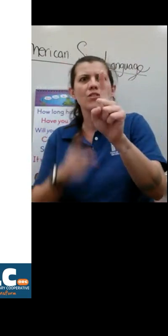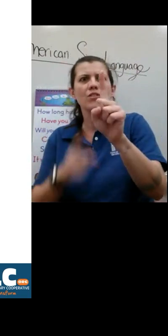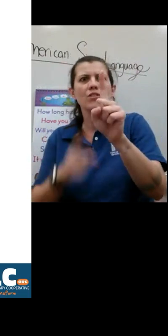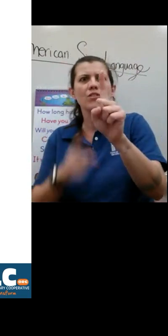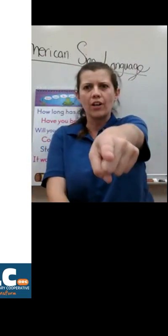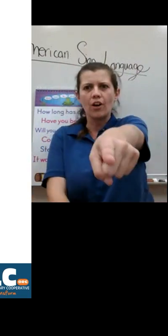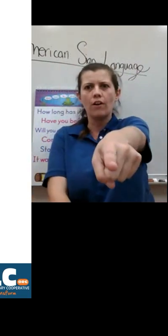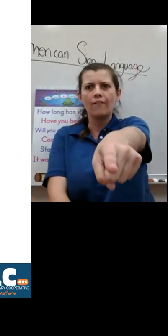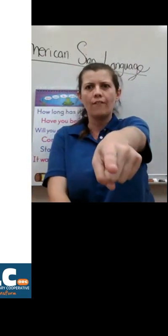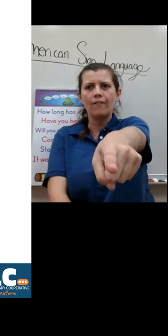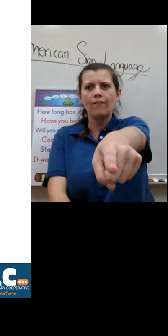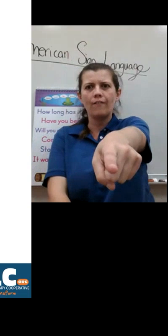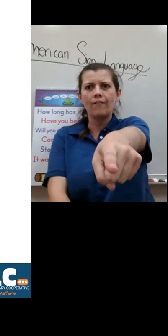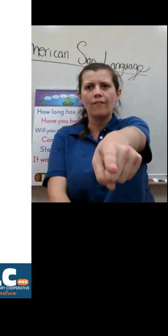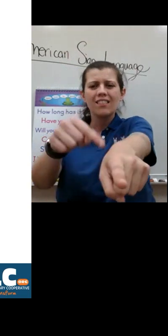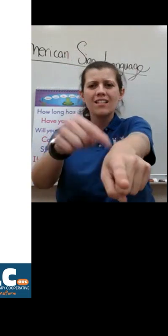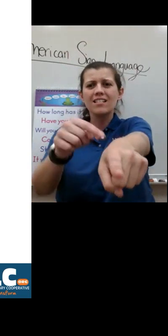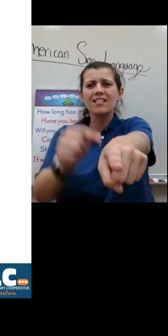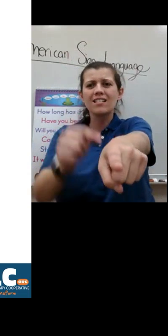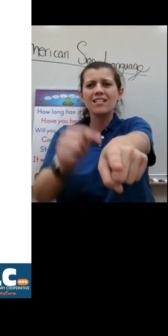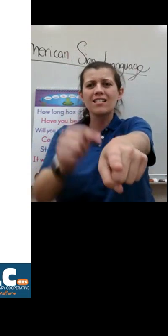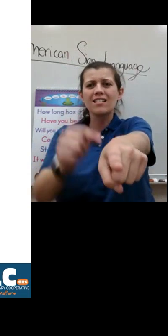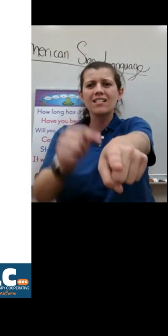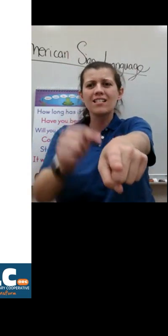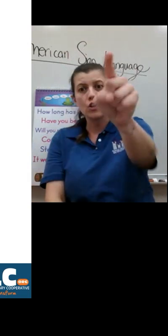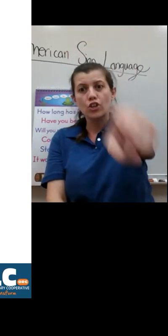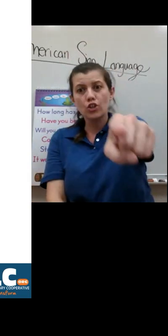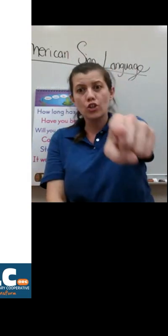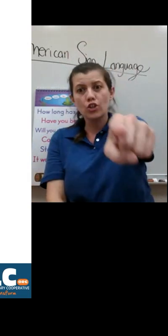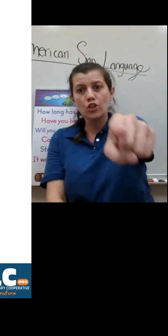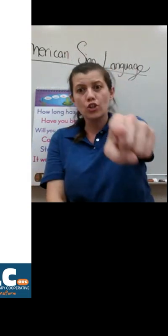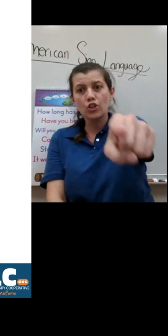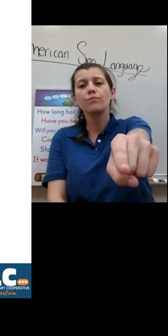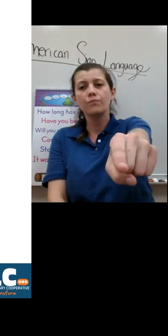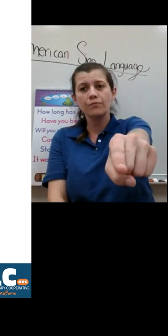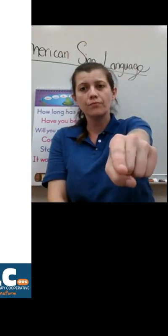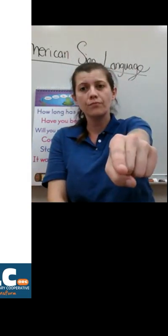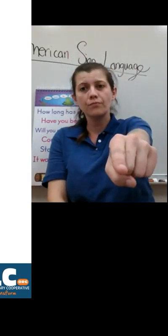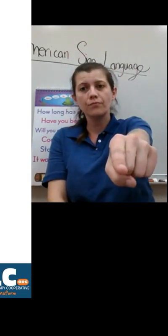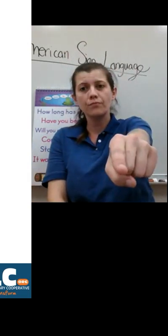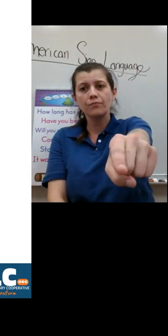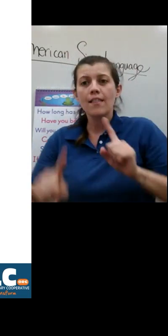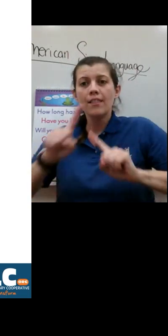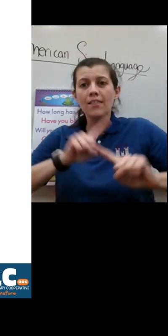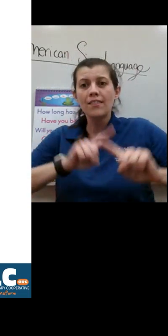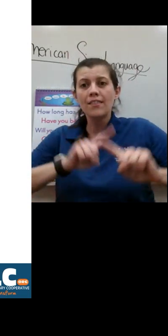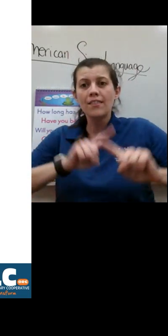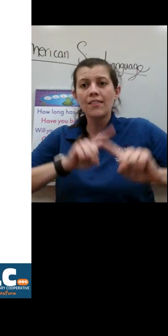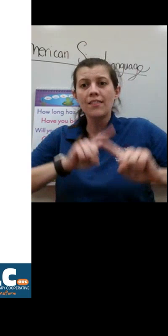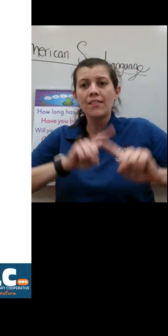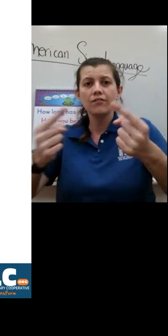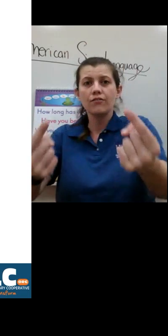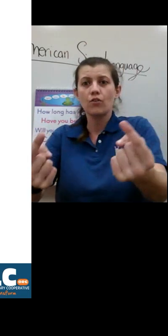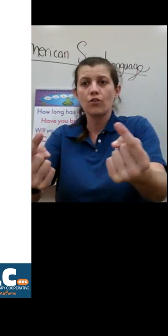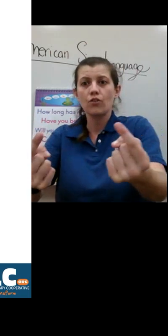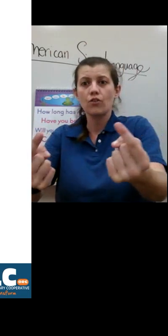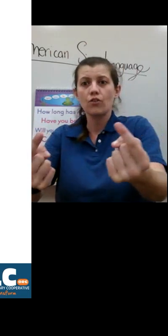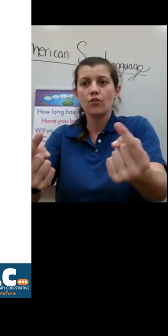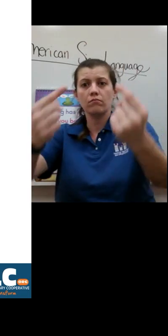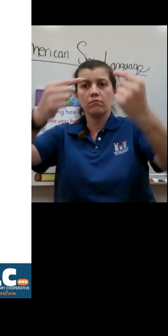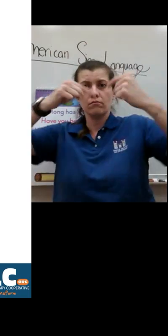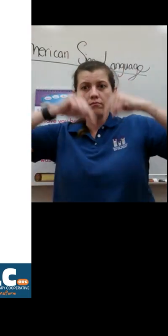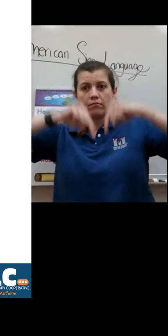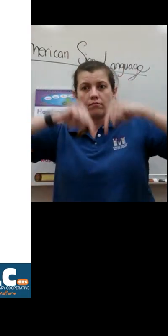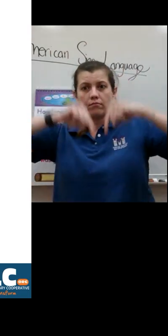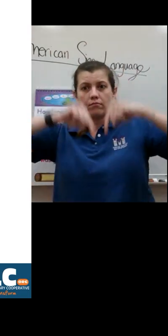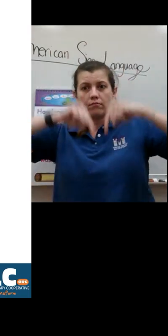I've been using this pretty often. This sign means you. And then this sign